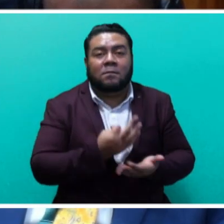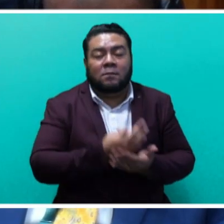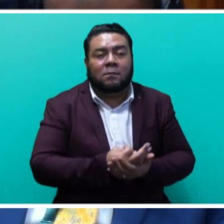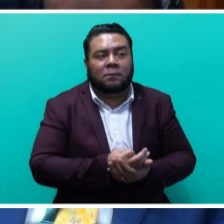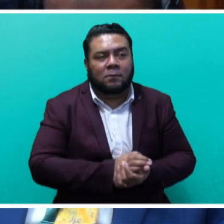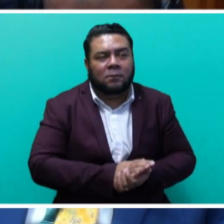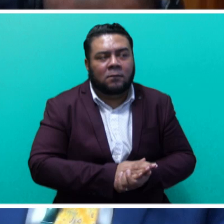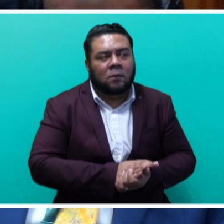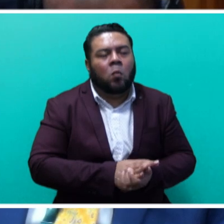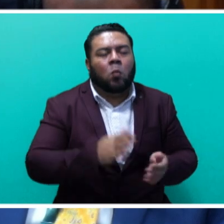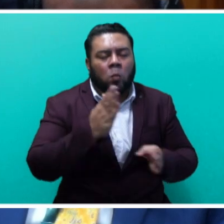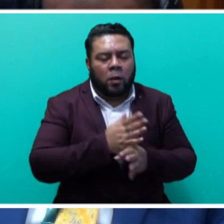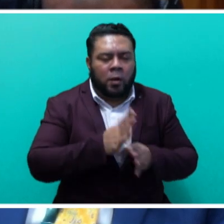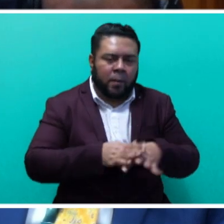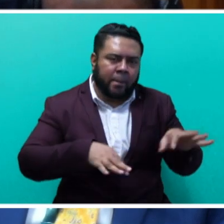been planned for